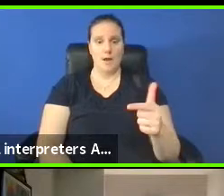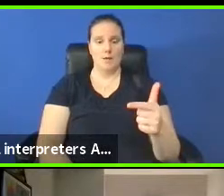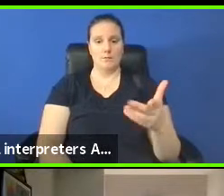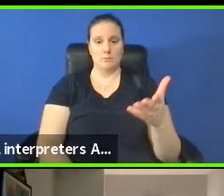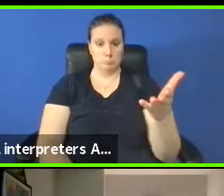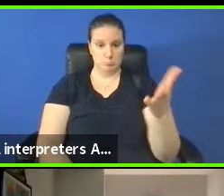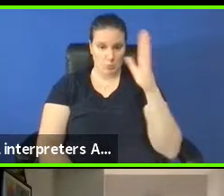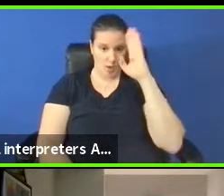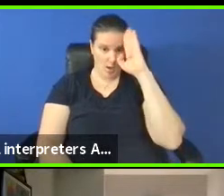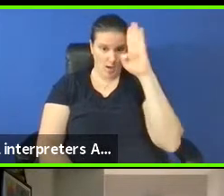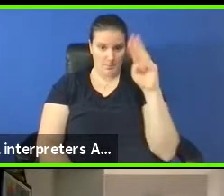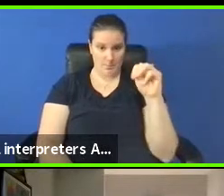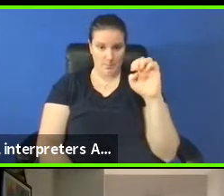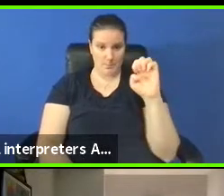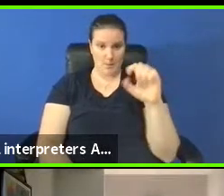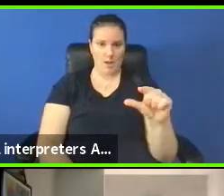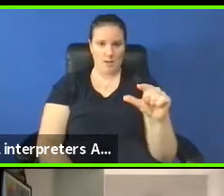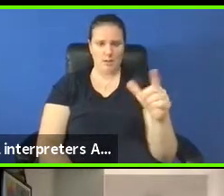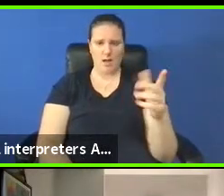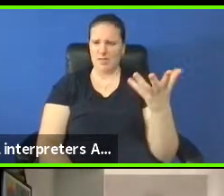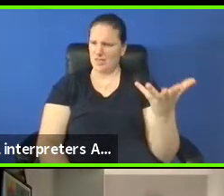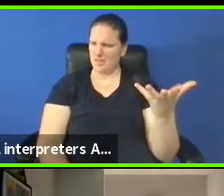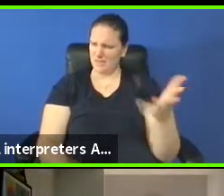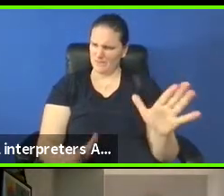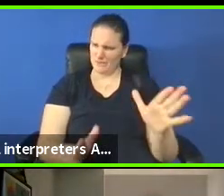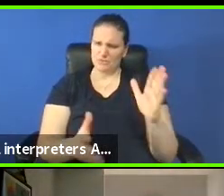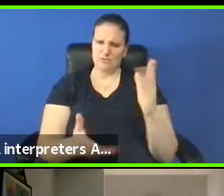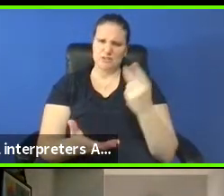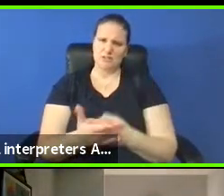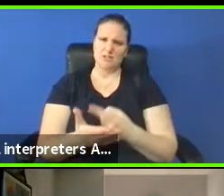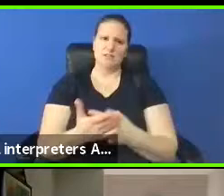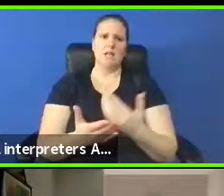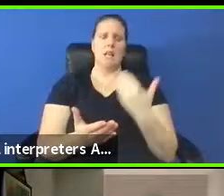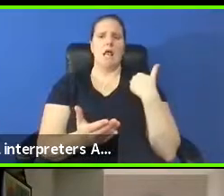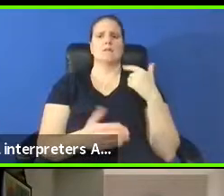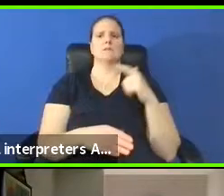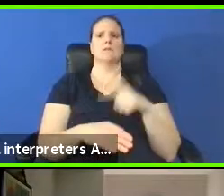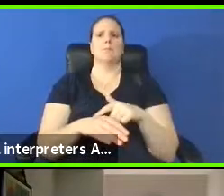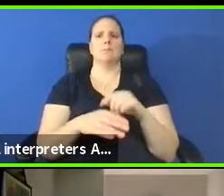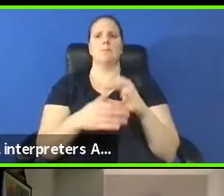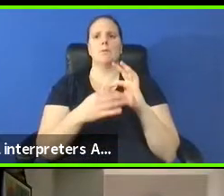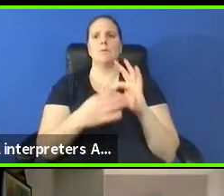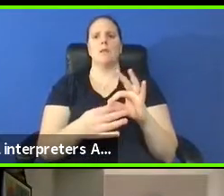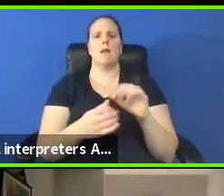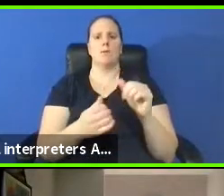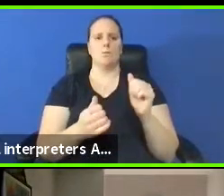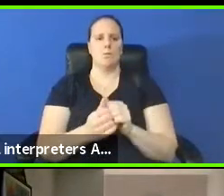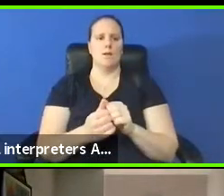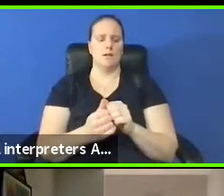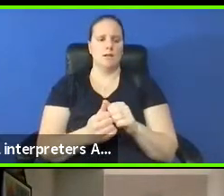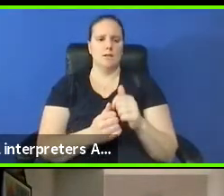Meg. I think we might have touched on it a little bit last time, but in regards to